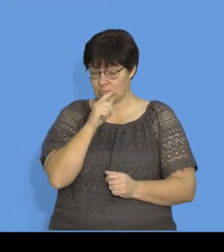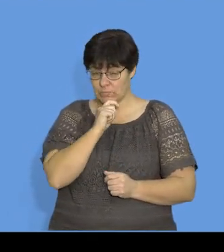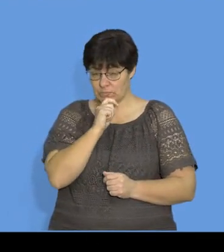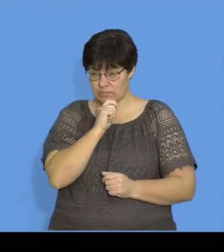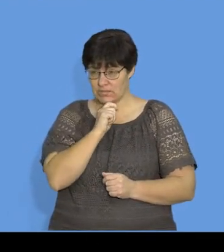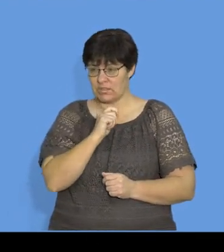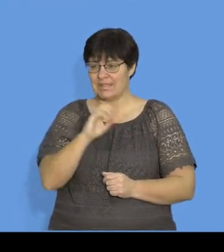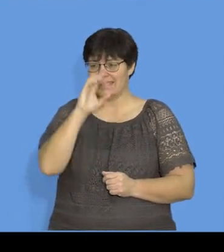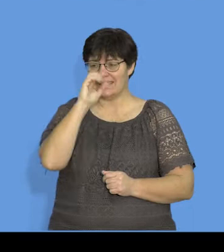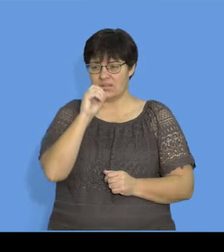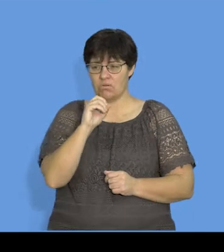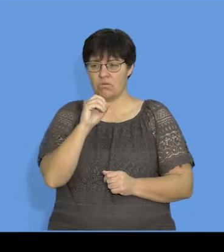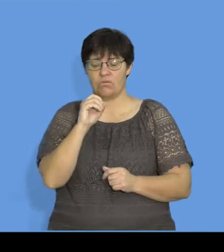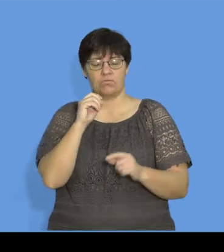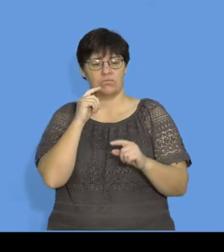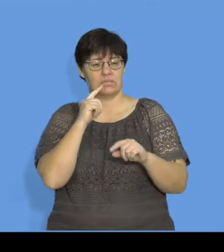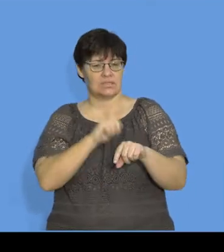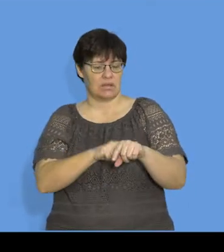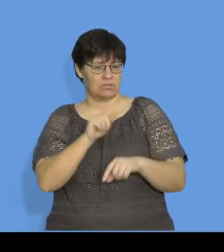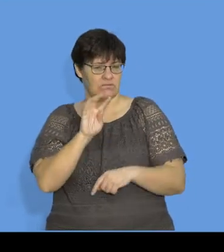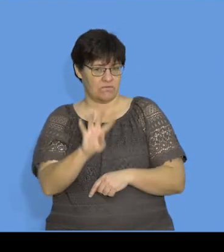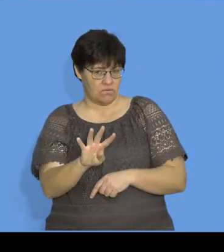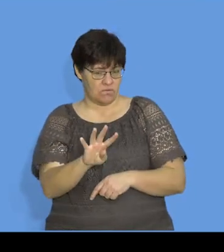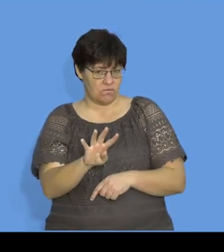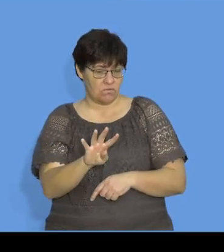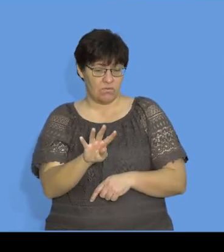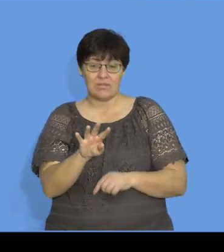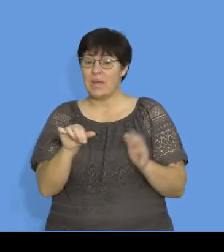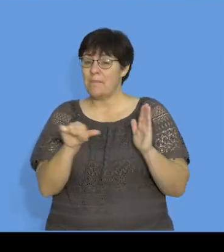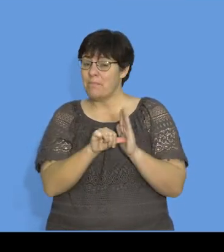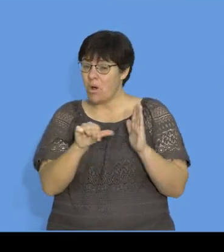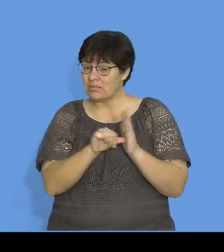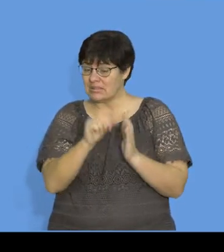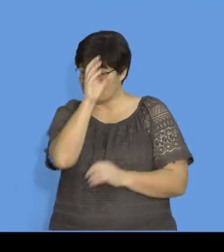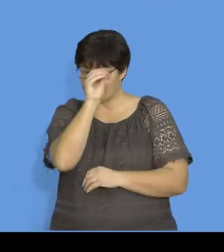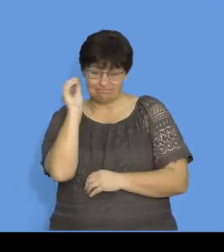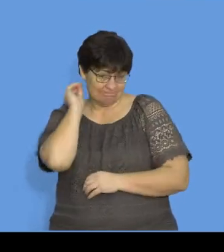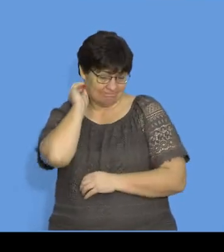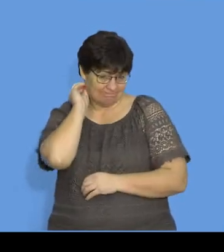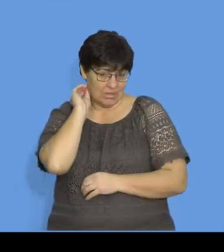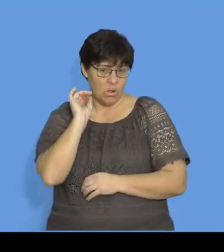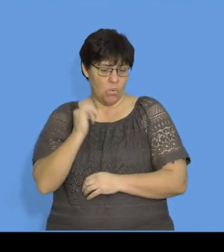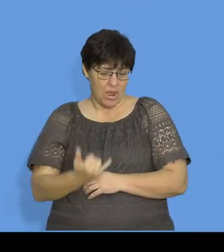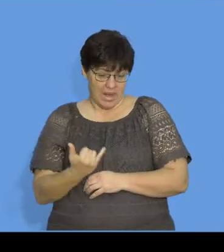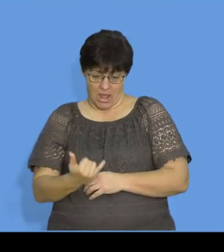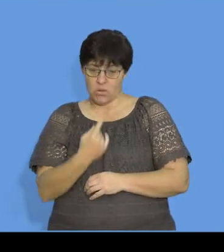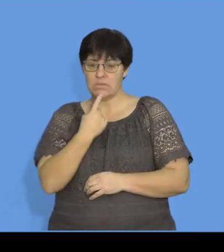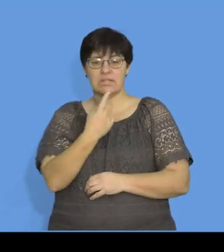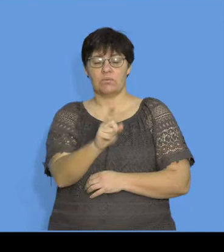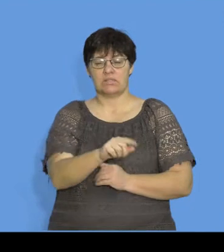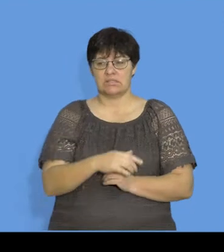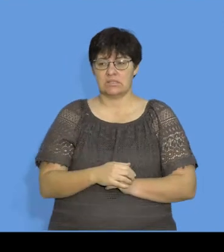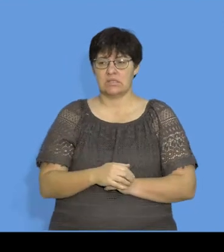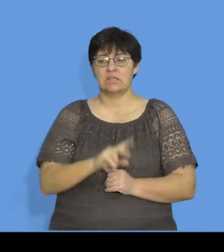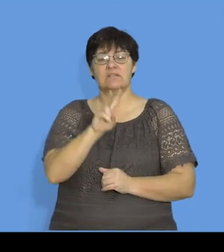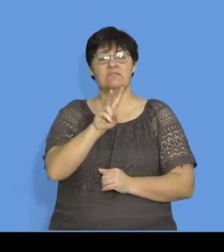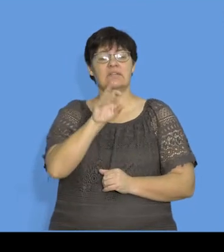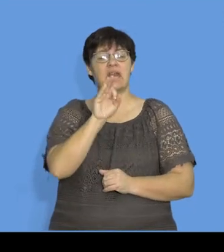0 times 4. This is very important for me to take note of, because what I'm now telling you is that